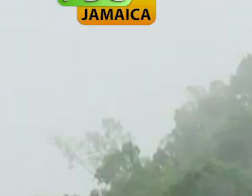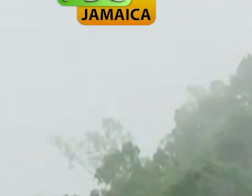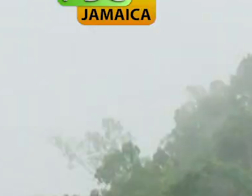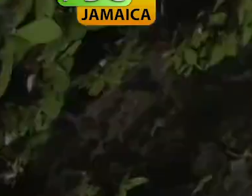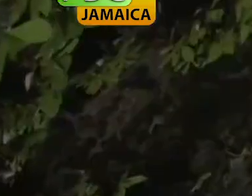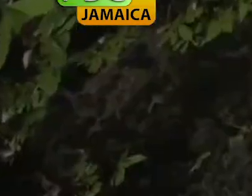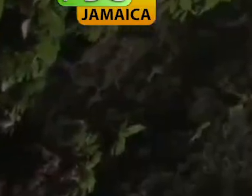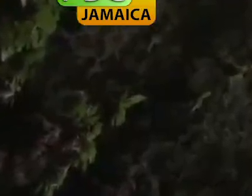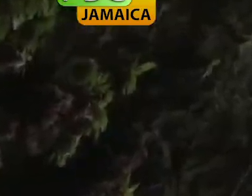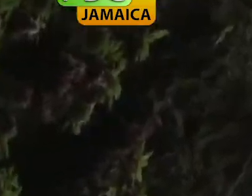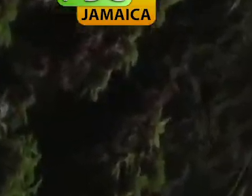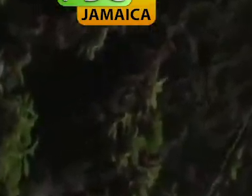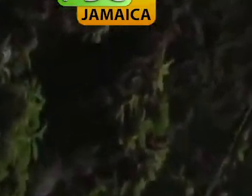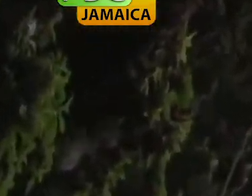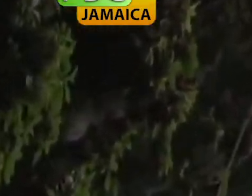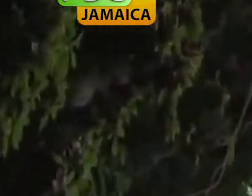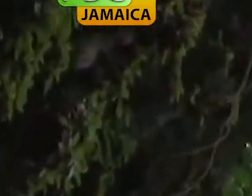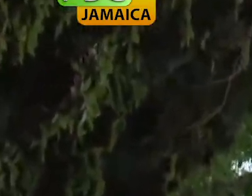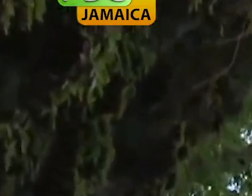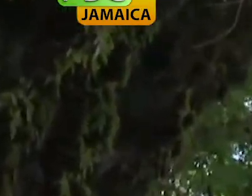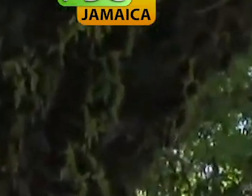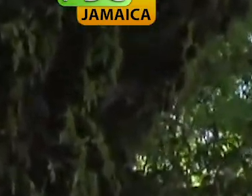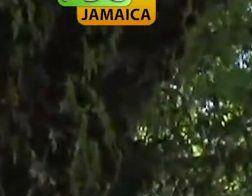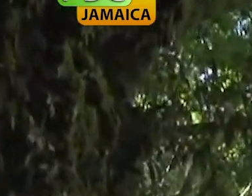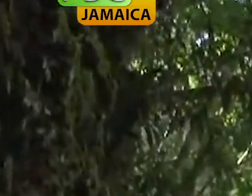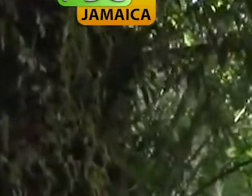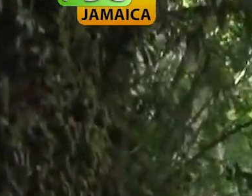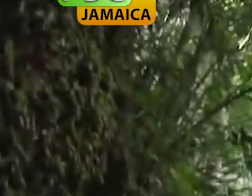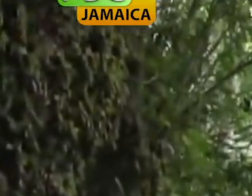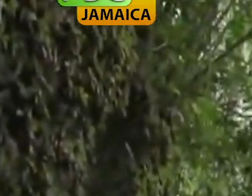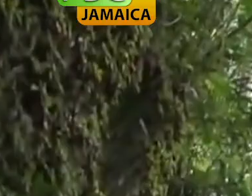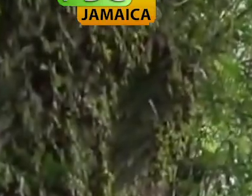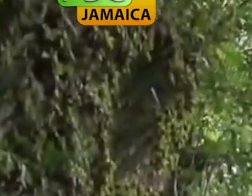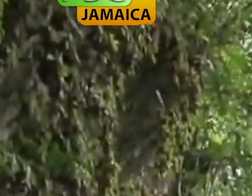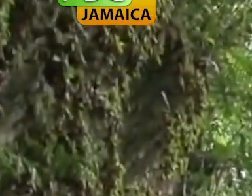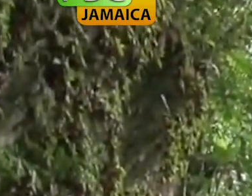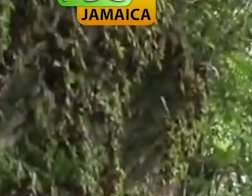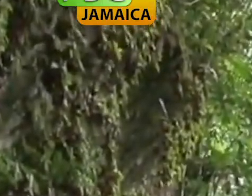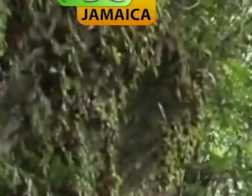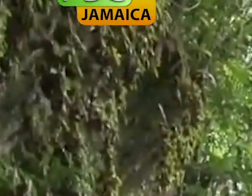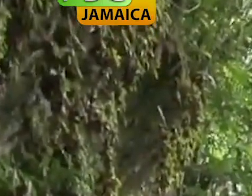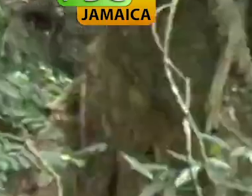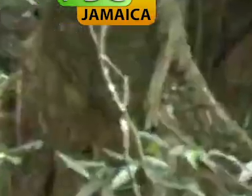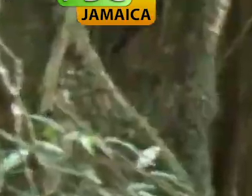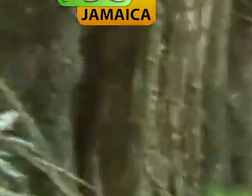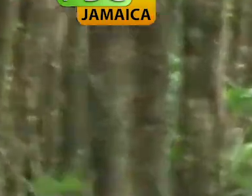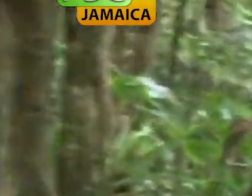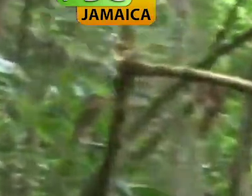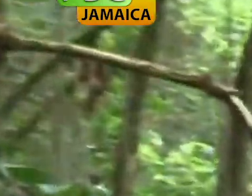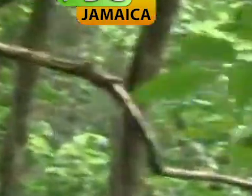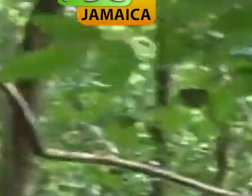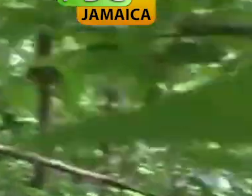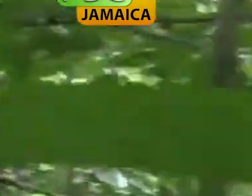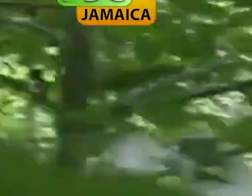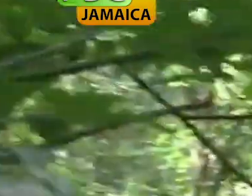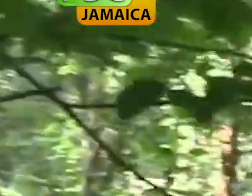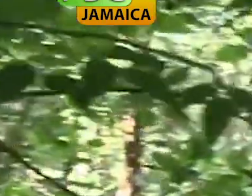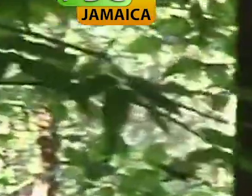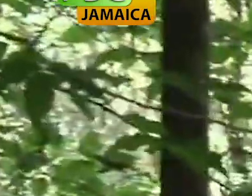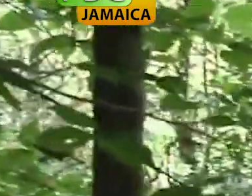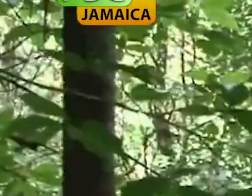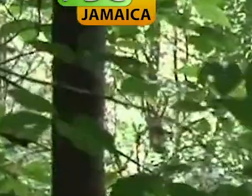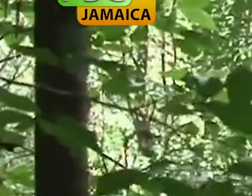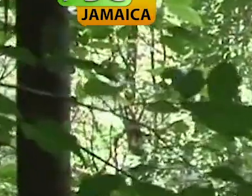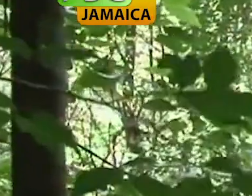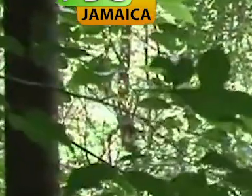Minister Charles Jr. says the system will enable decision makers to assess climate risk to Jamaica's infrastructural